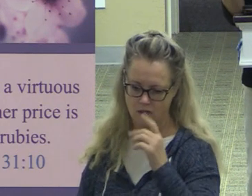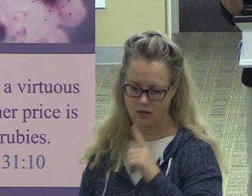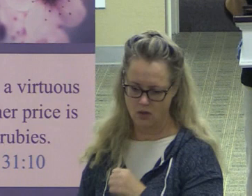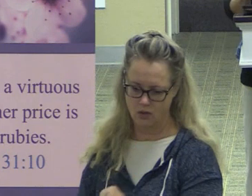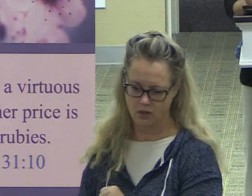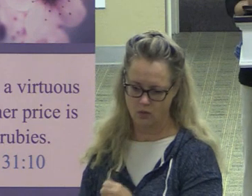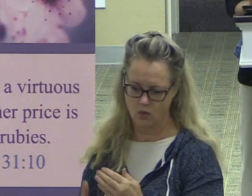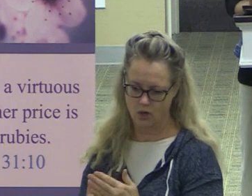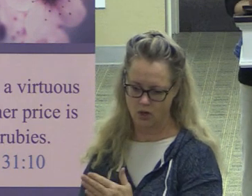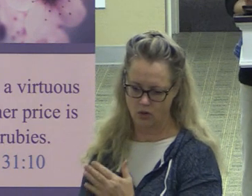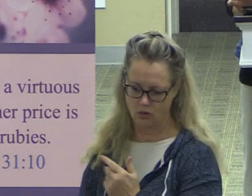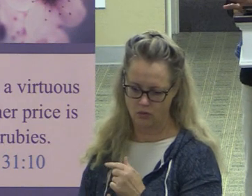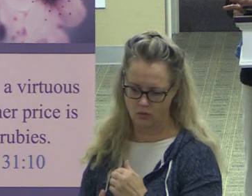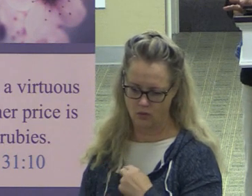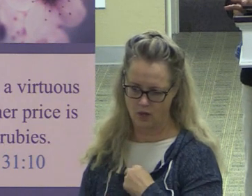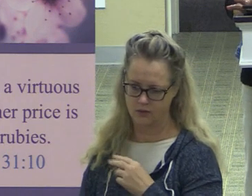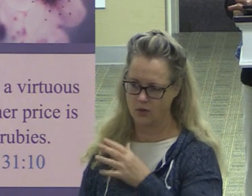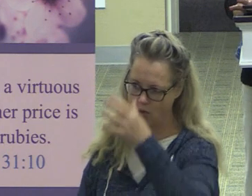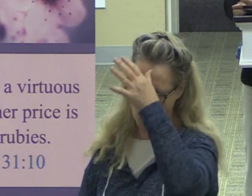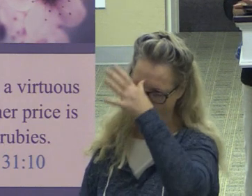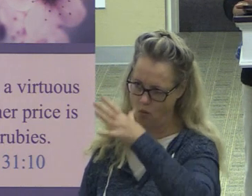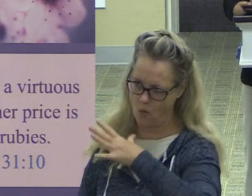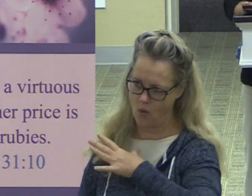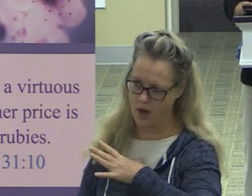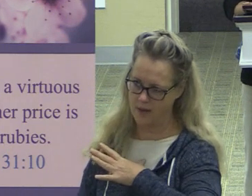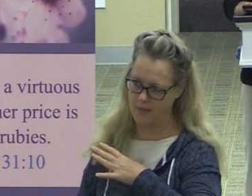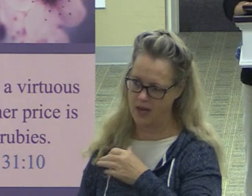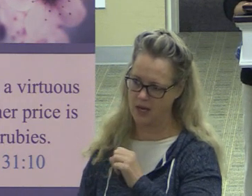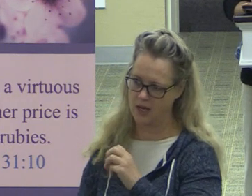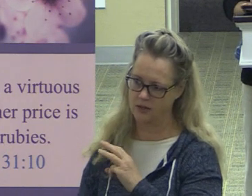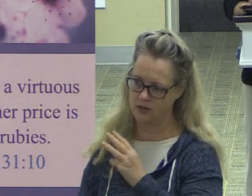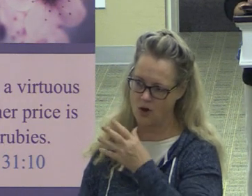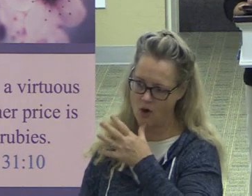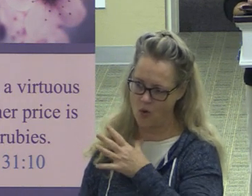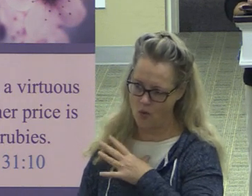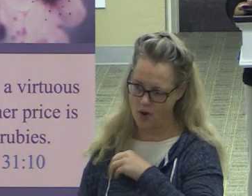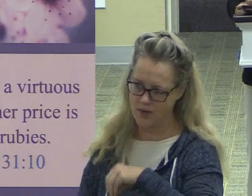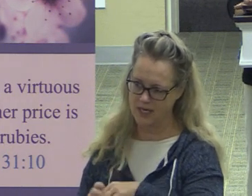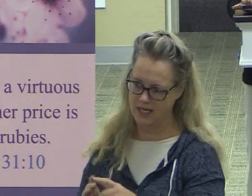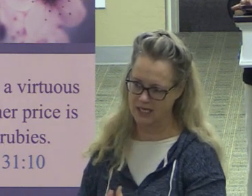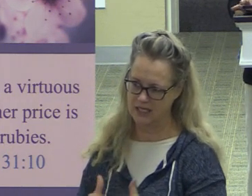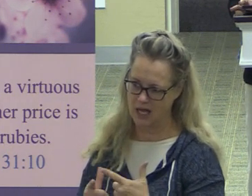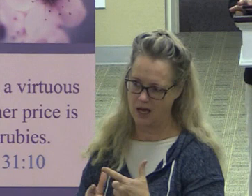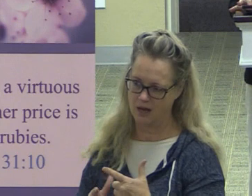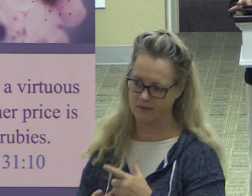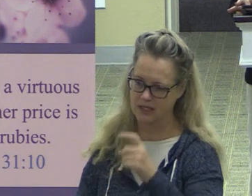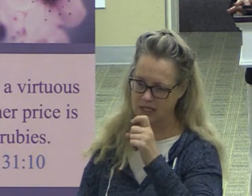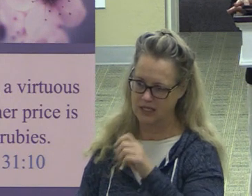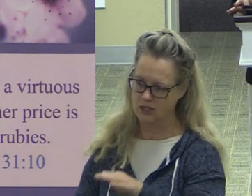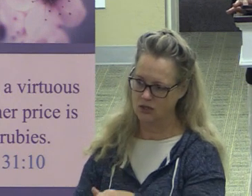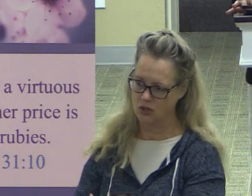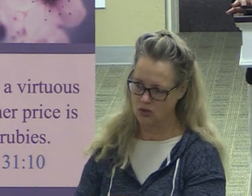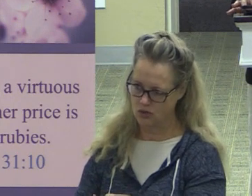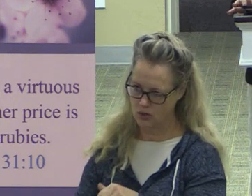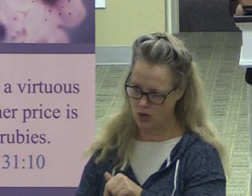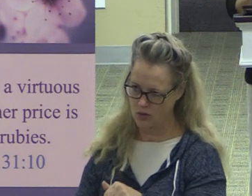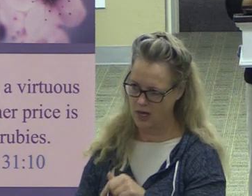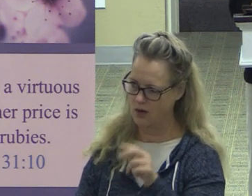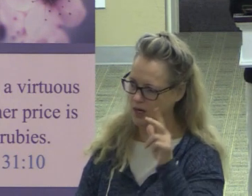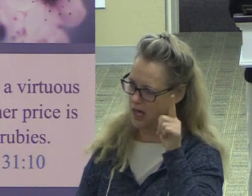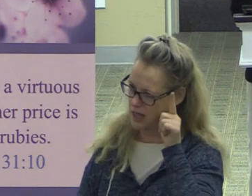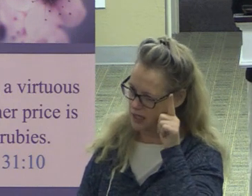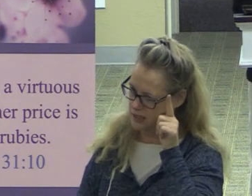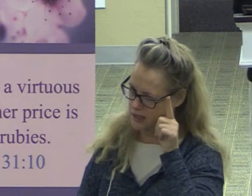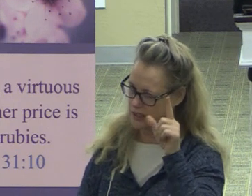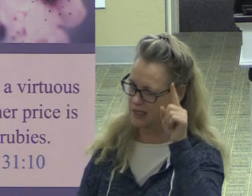When a man has a woman in his life, he has to slow down and listen. He has to be gentler and kinder.